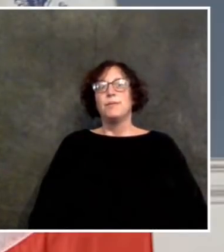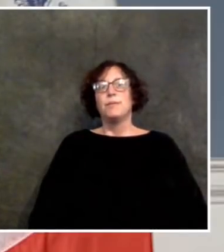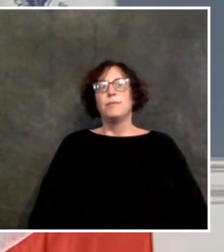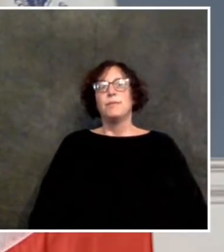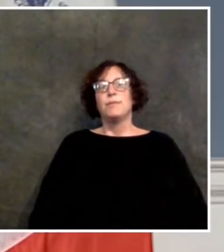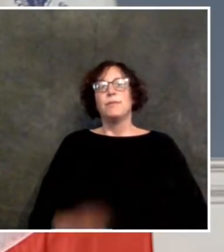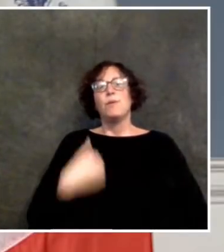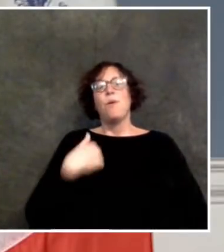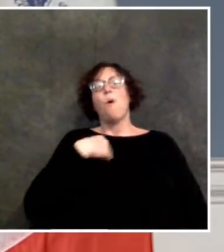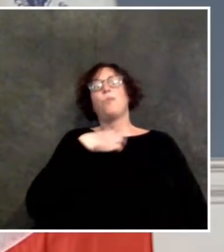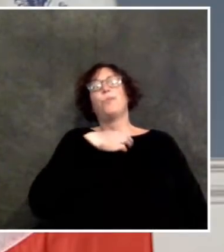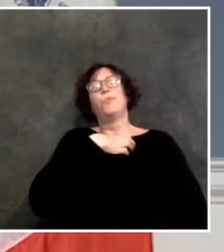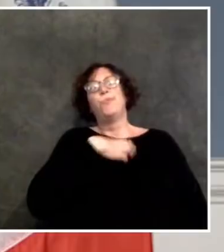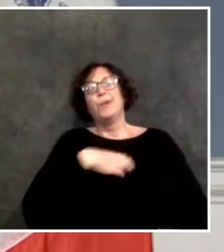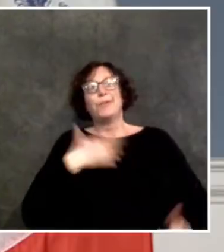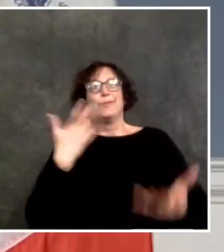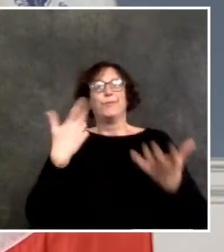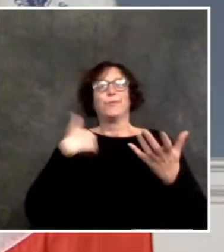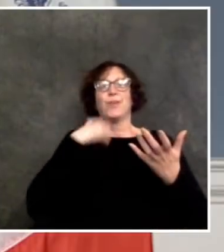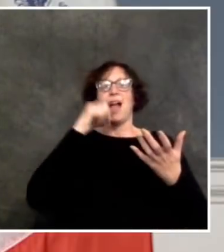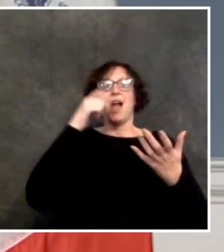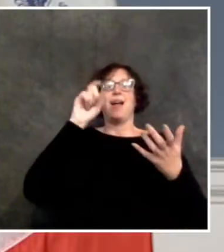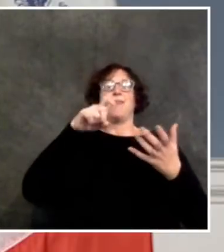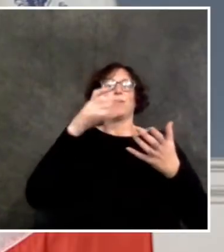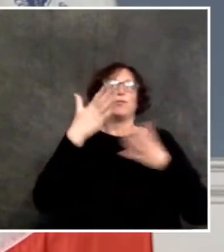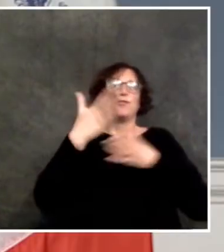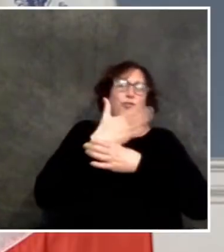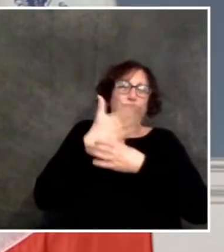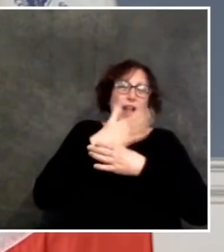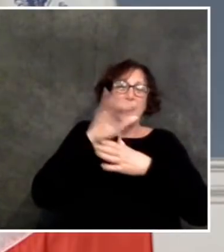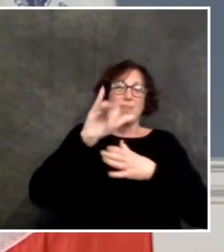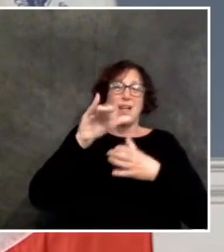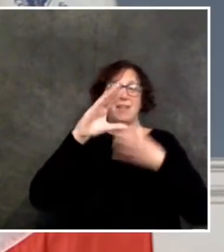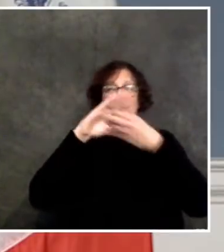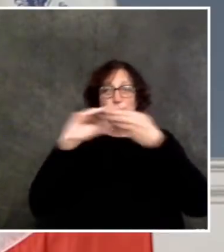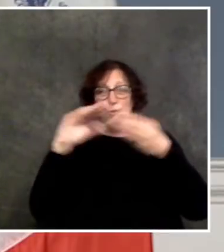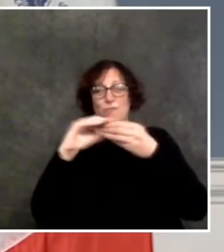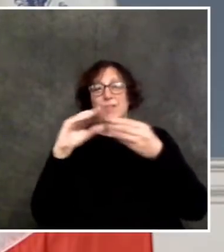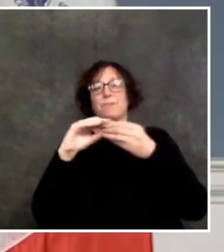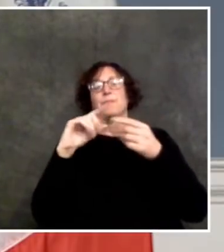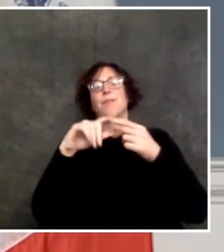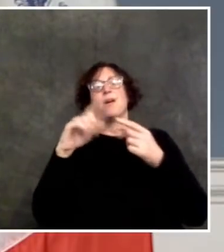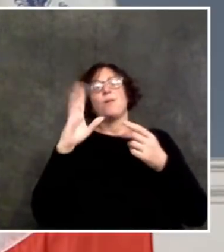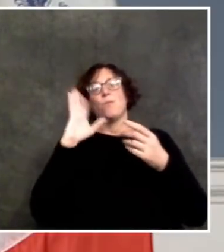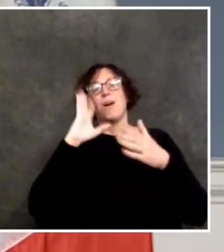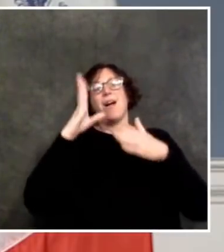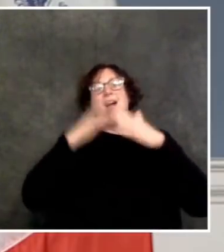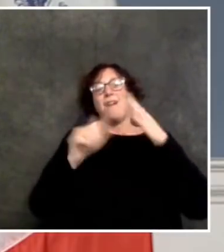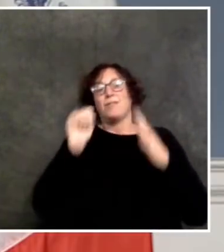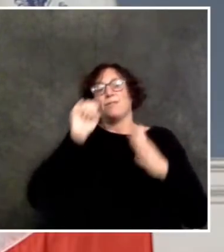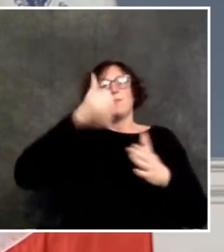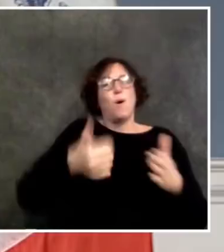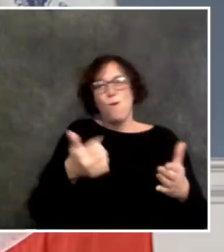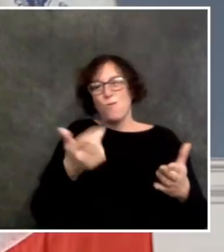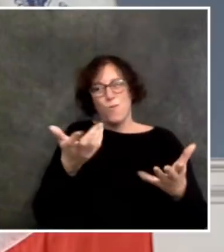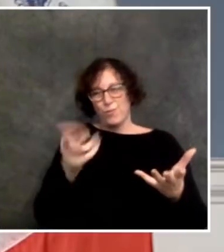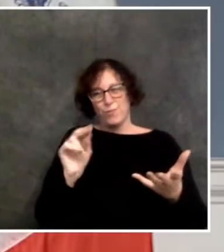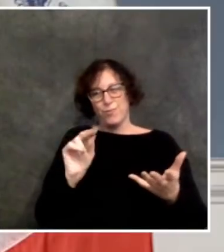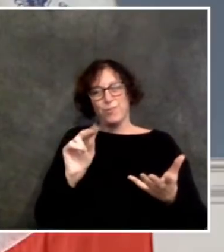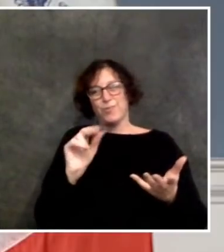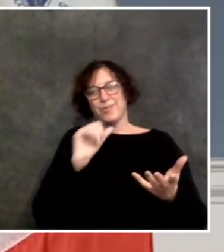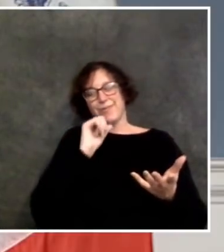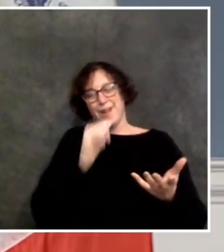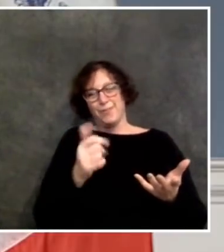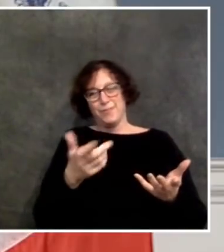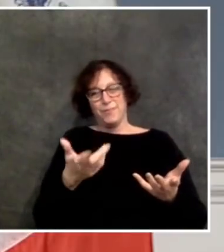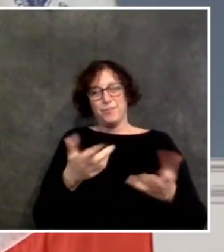incredible people anymore and it was all going to be over tomorrow, but it's not. We're going to be at this for a while and we're going to lose some really good people and we have to fight to try and save every